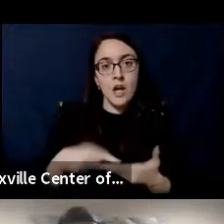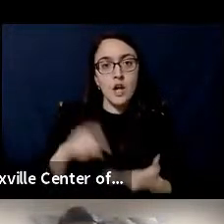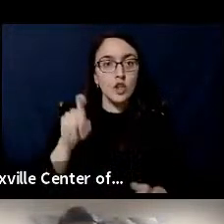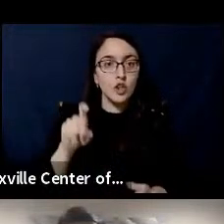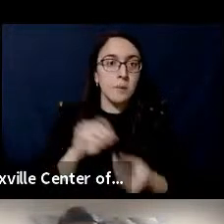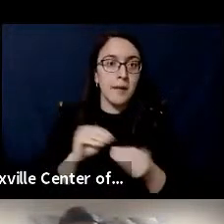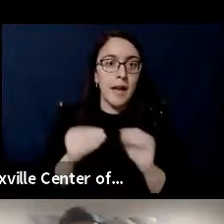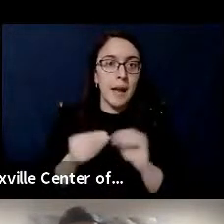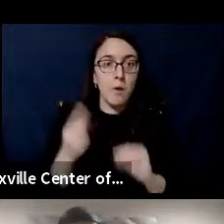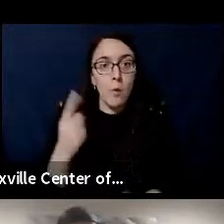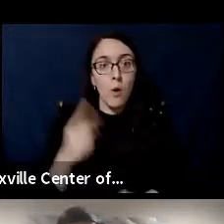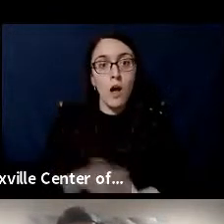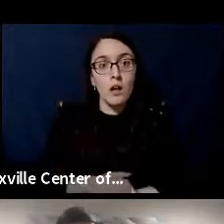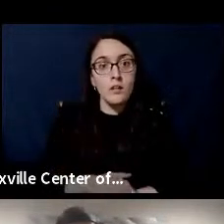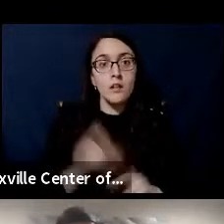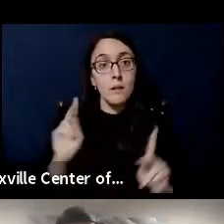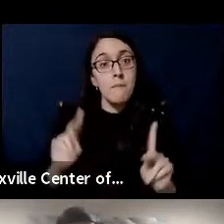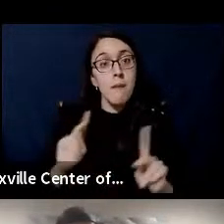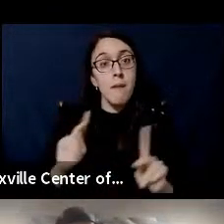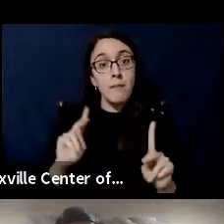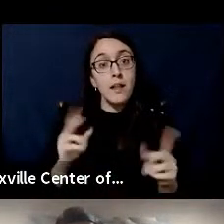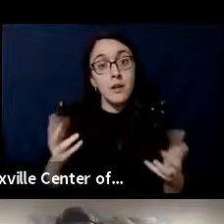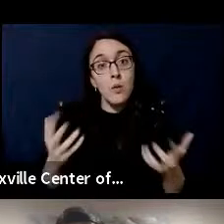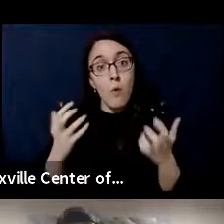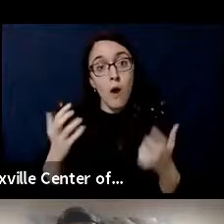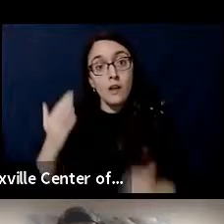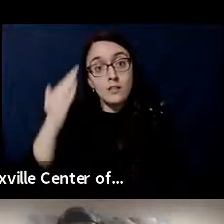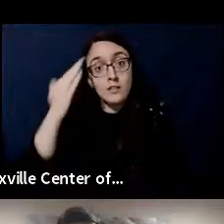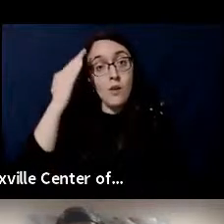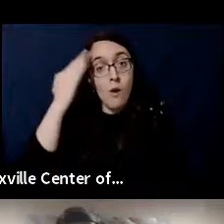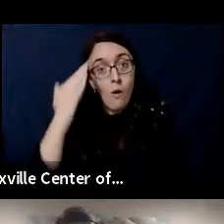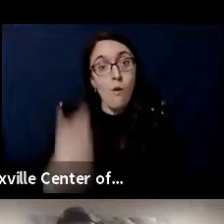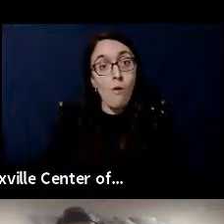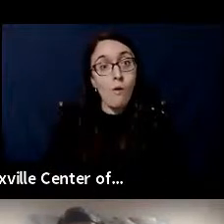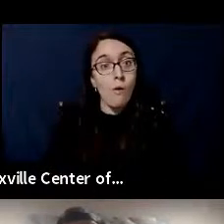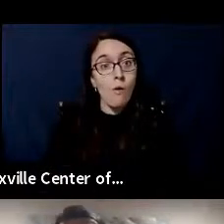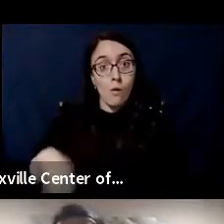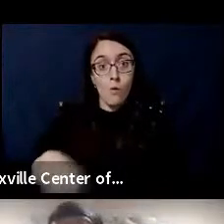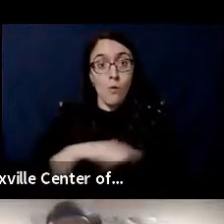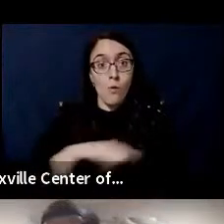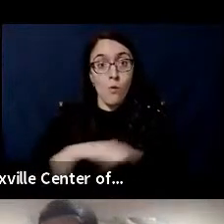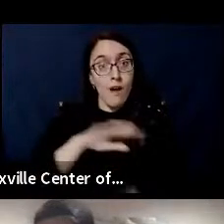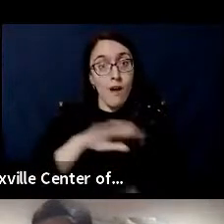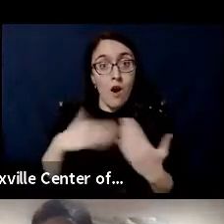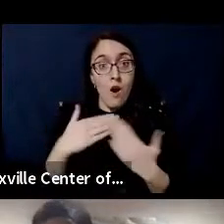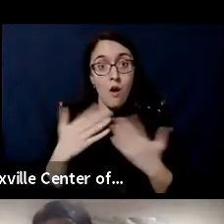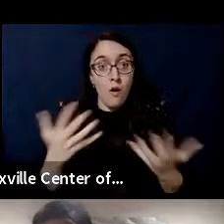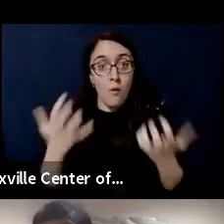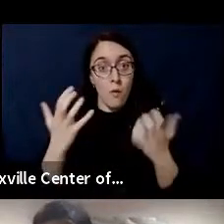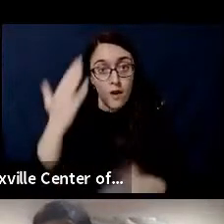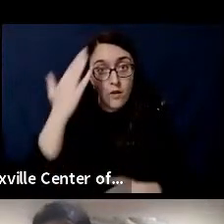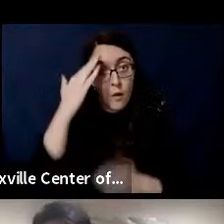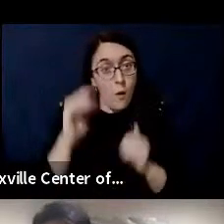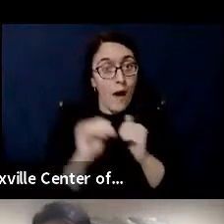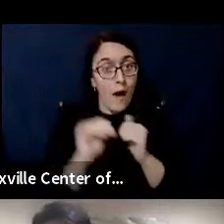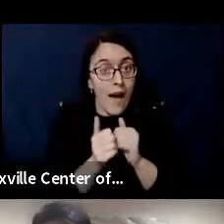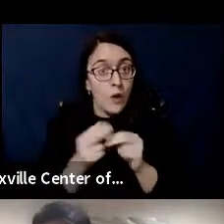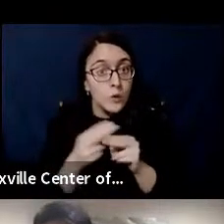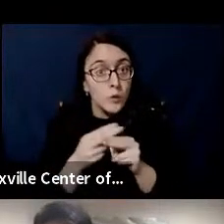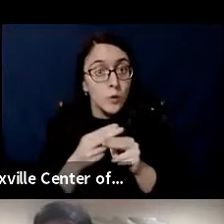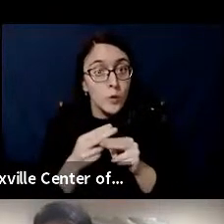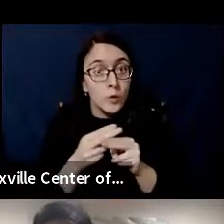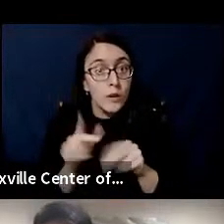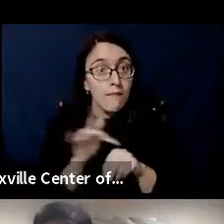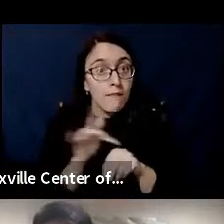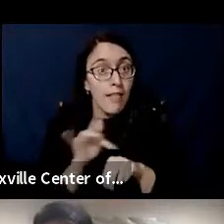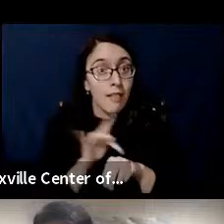The public wants to know, and we all want to know how soon it's going to be available, how